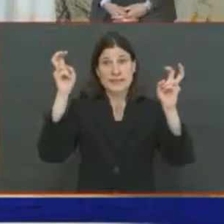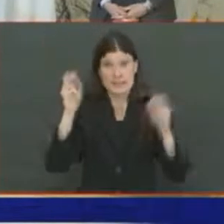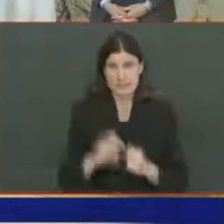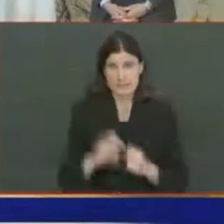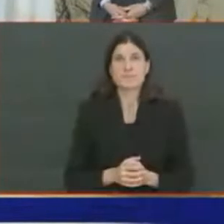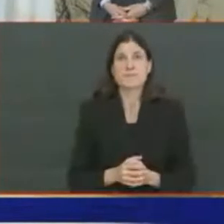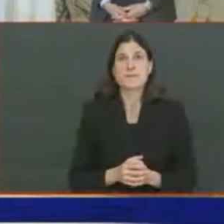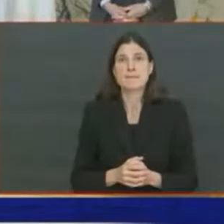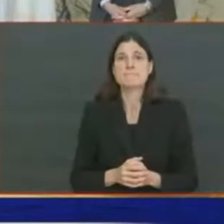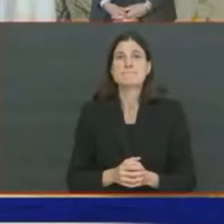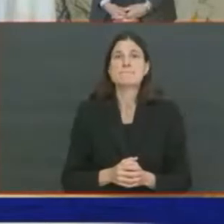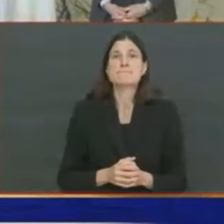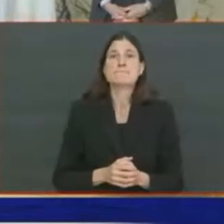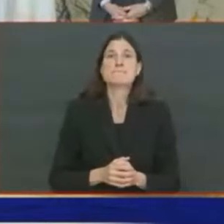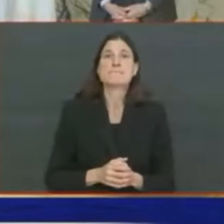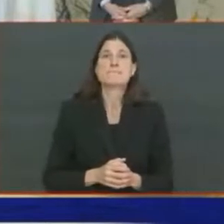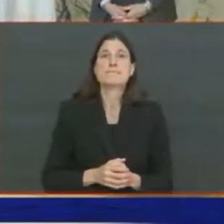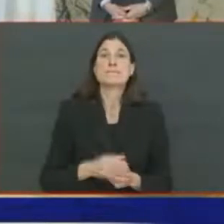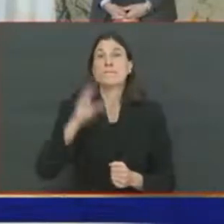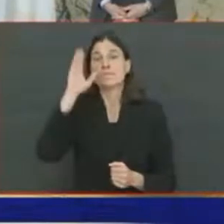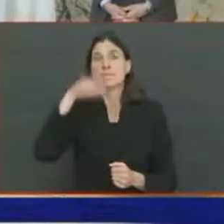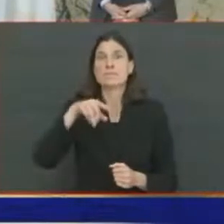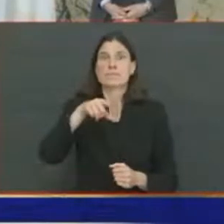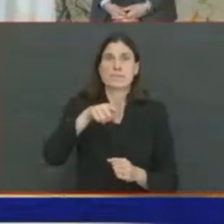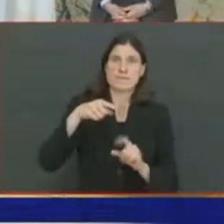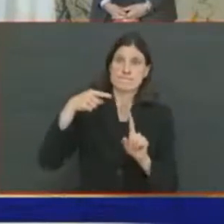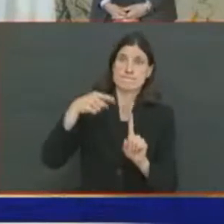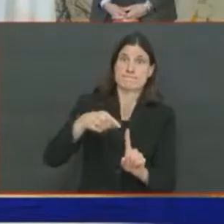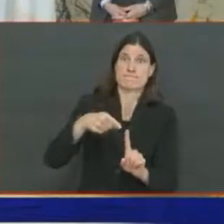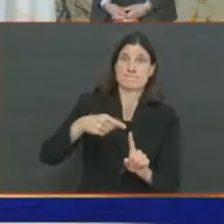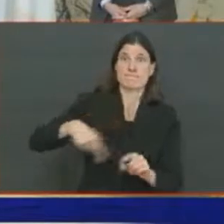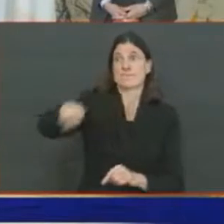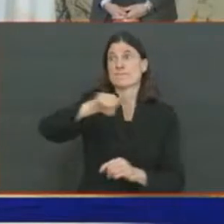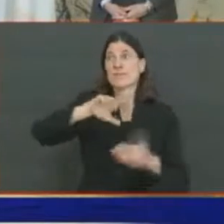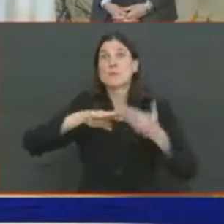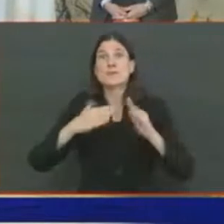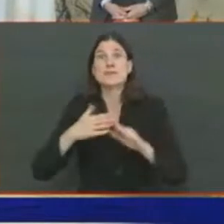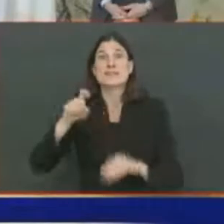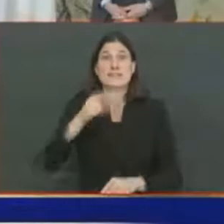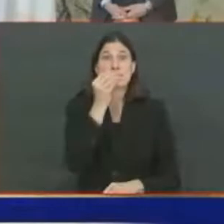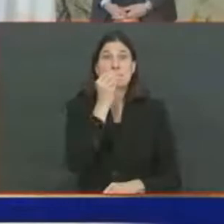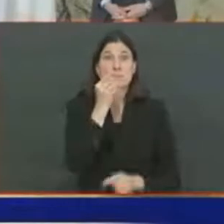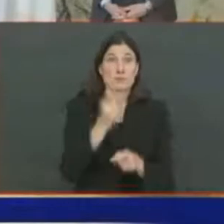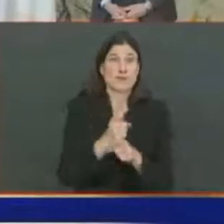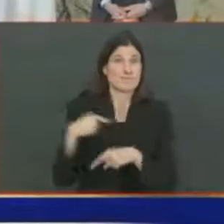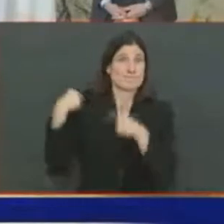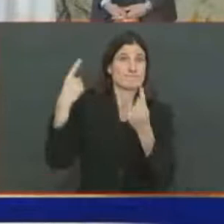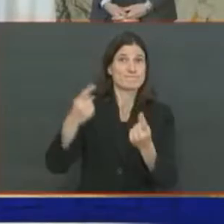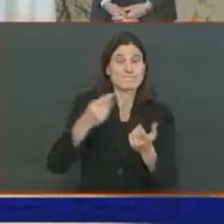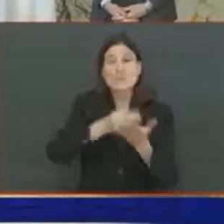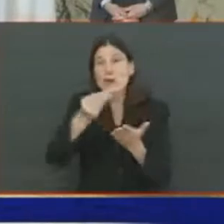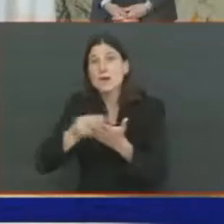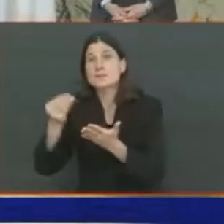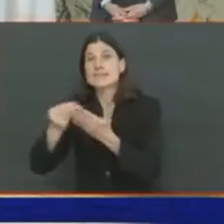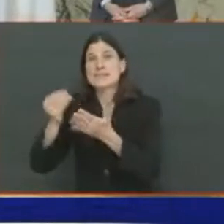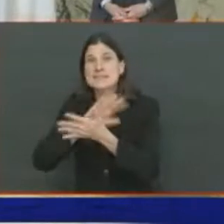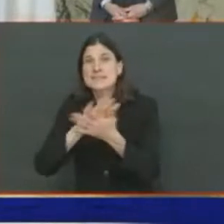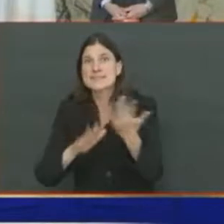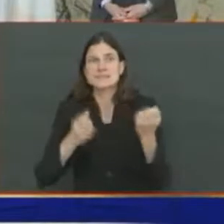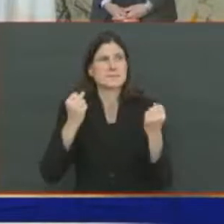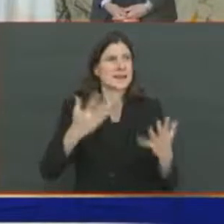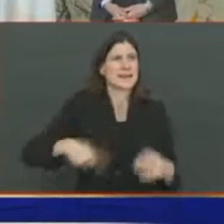Arguably, one of the most basic needs is the need for food. And very sadly, so many Rhode Islanders are food insecure right